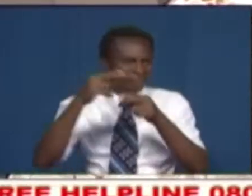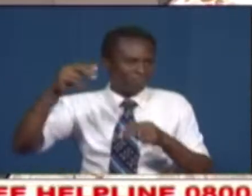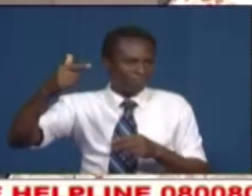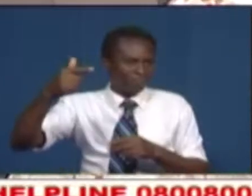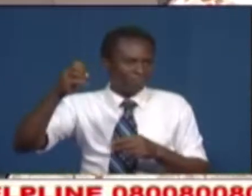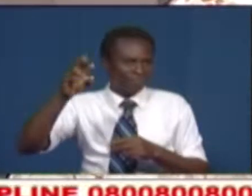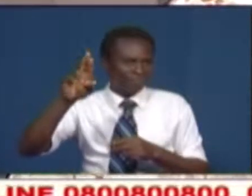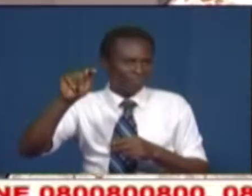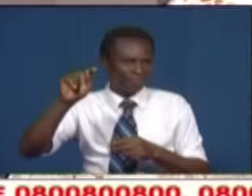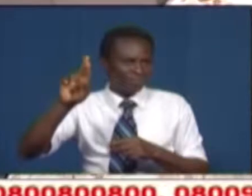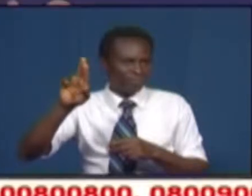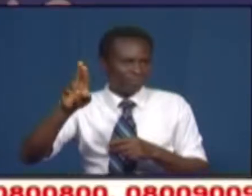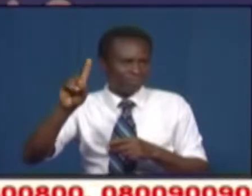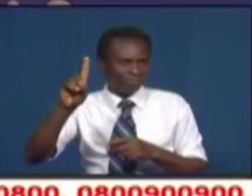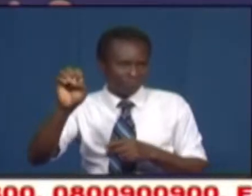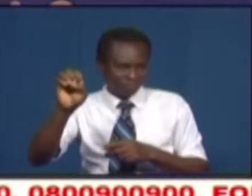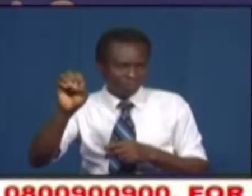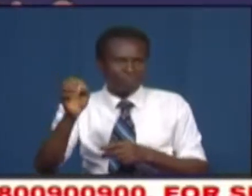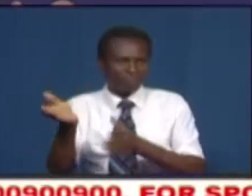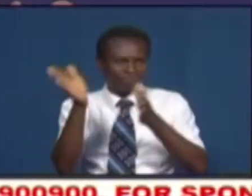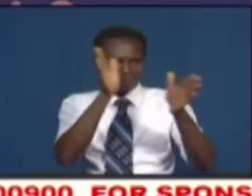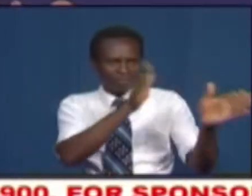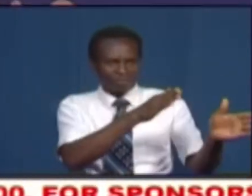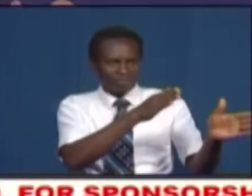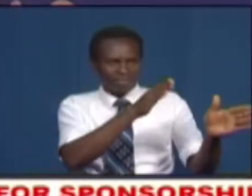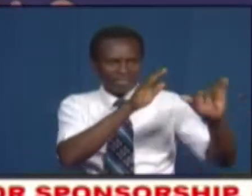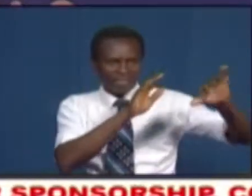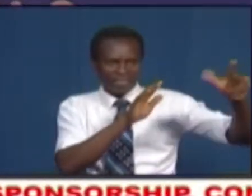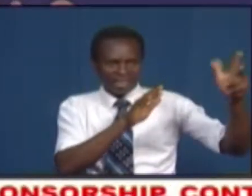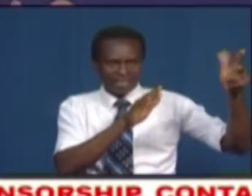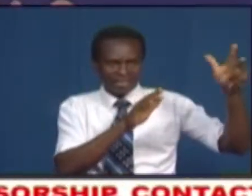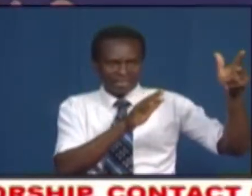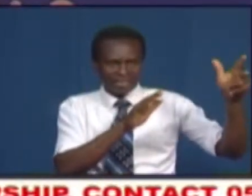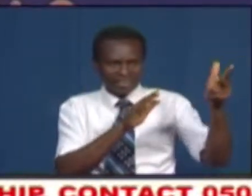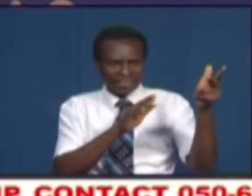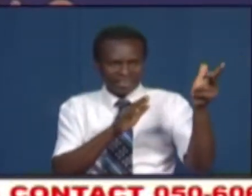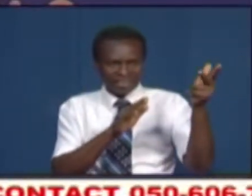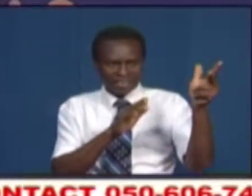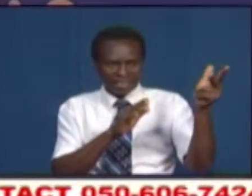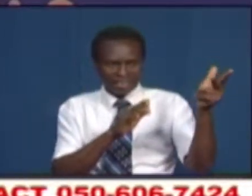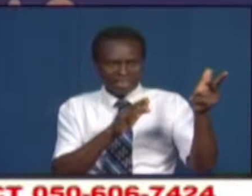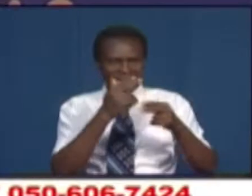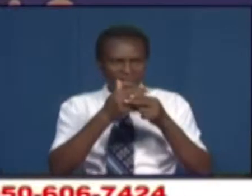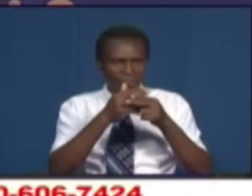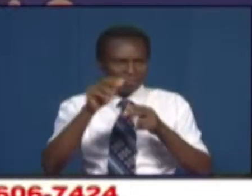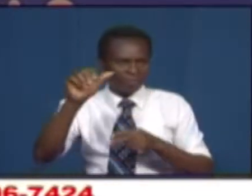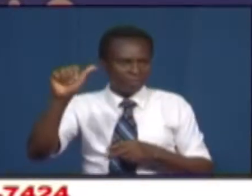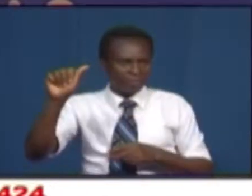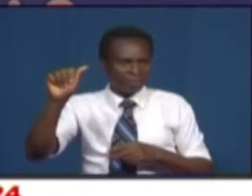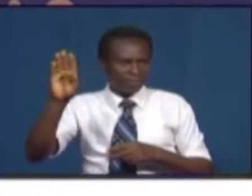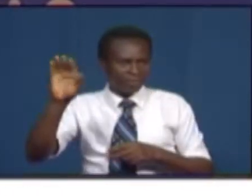And then we have Abigail Mamleteria. She's our girl icon for this week. Abigail is a sexual and reproductive